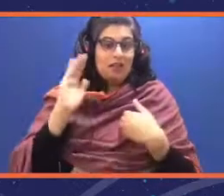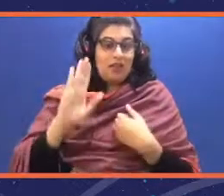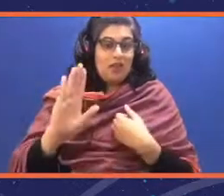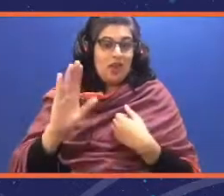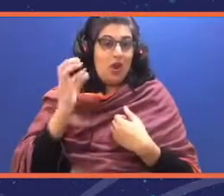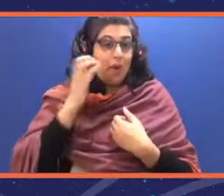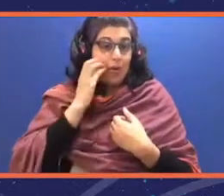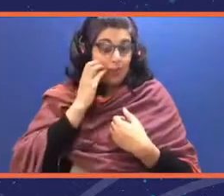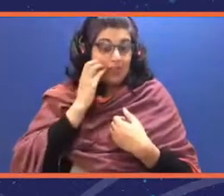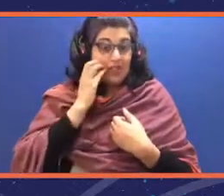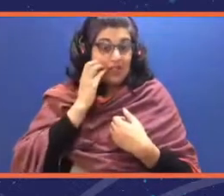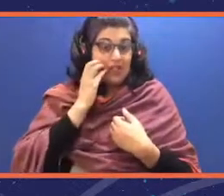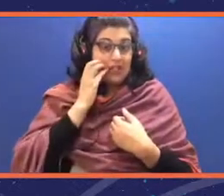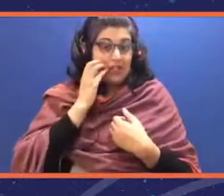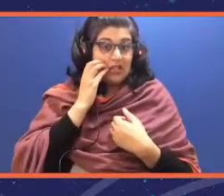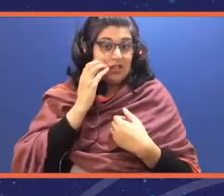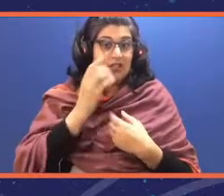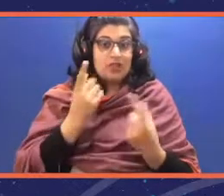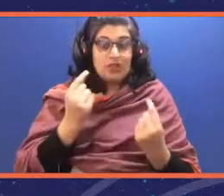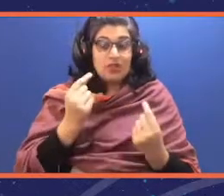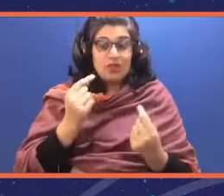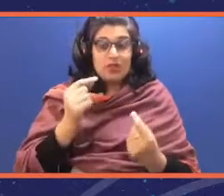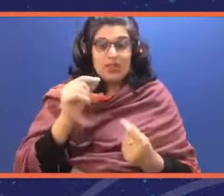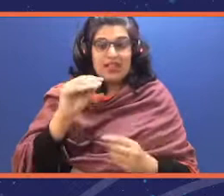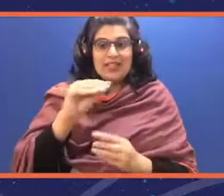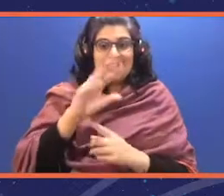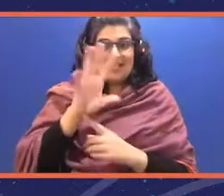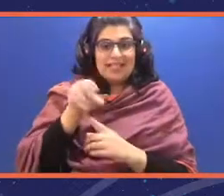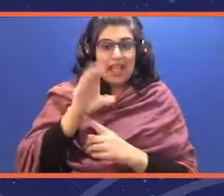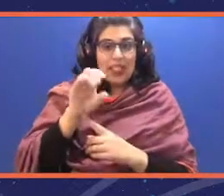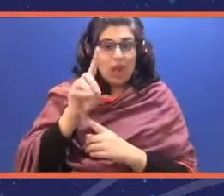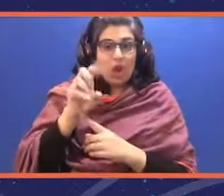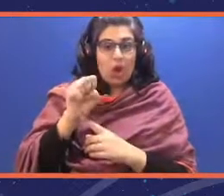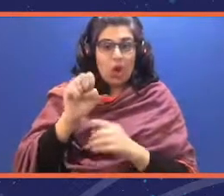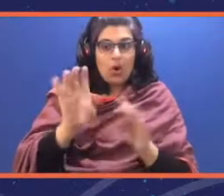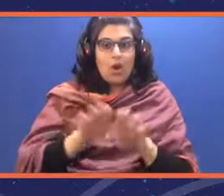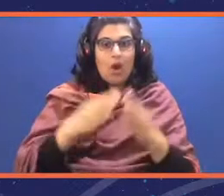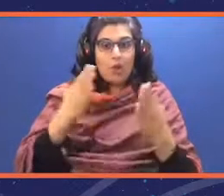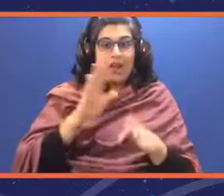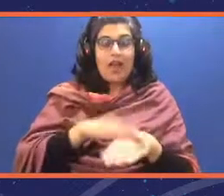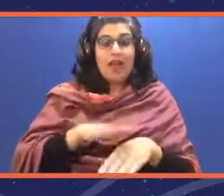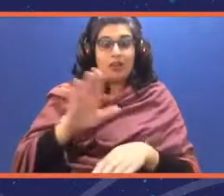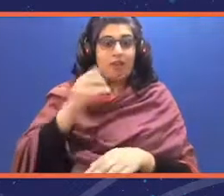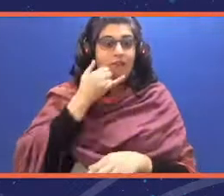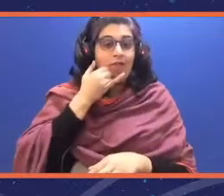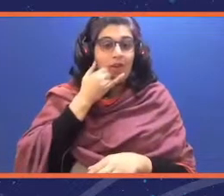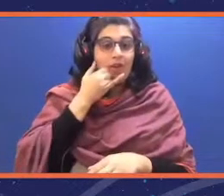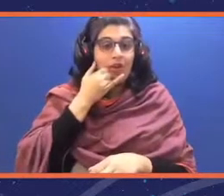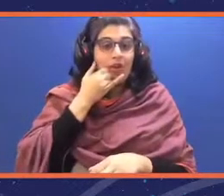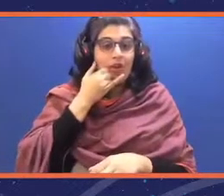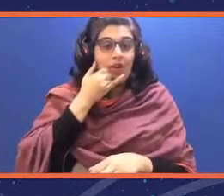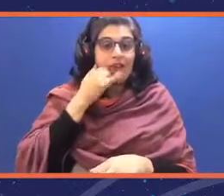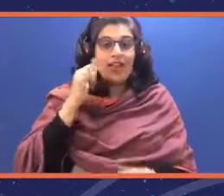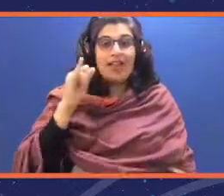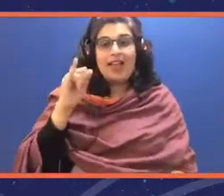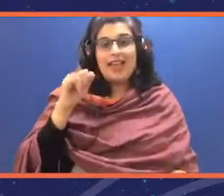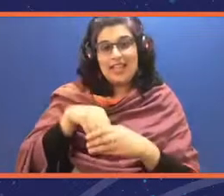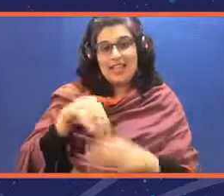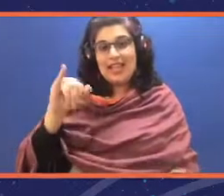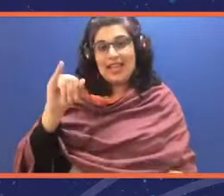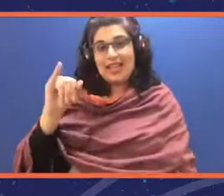device, you can actually scan the code and open it up on your phone and Instagram. So we'll go with that.